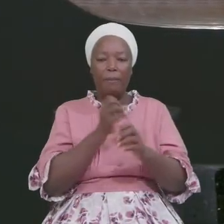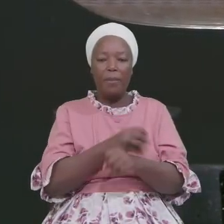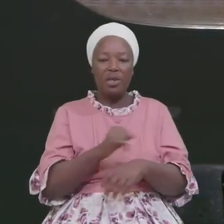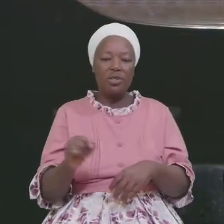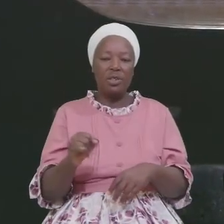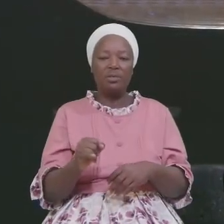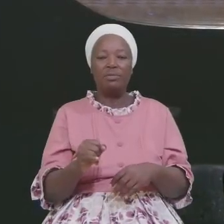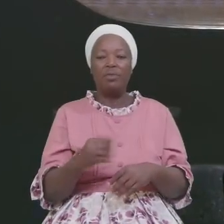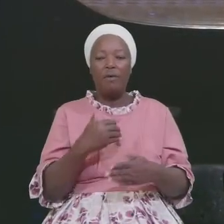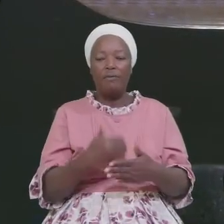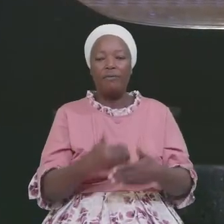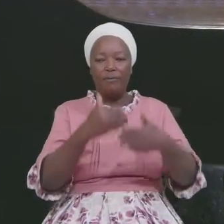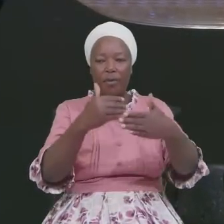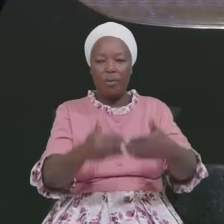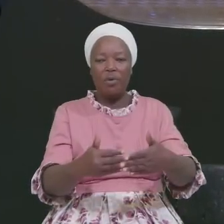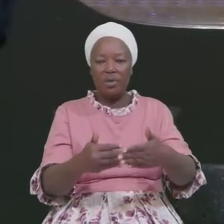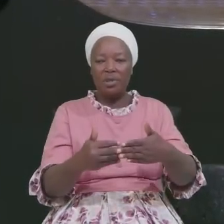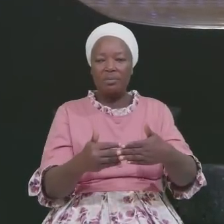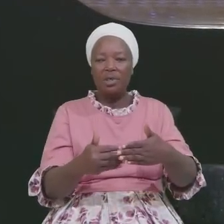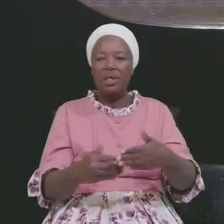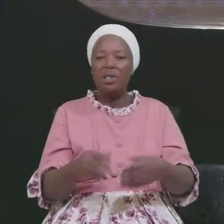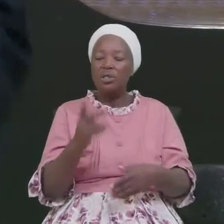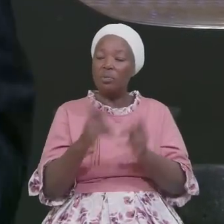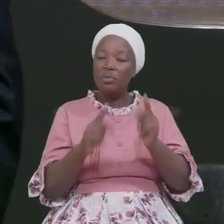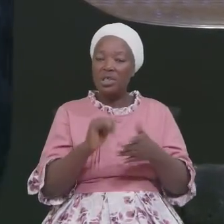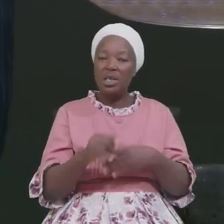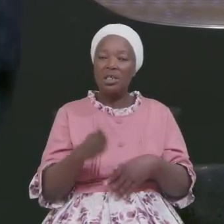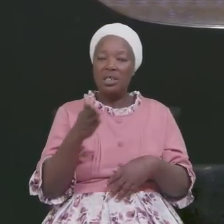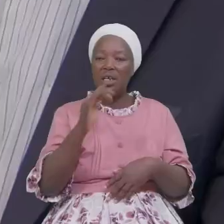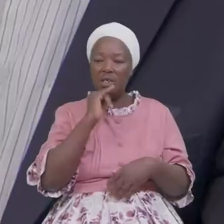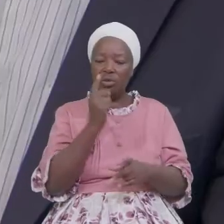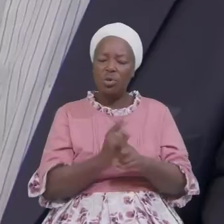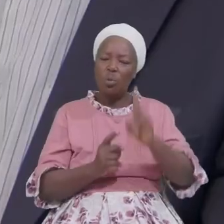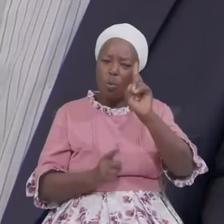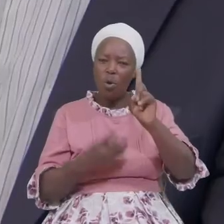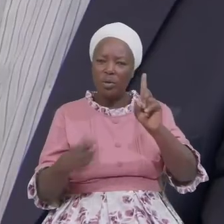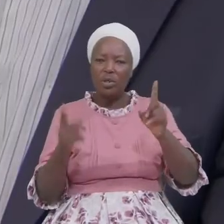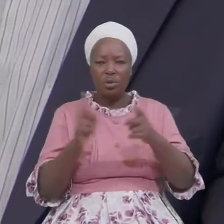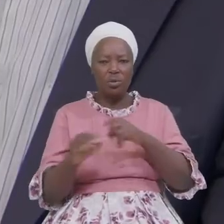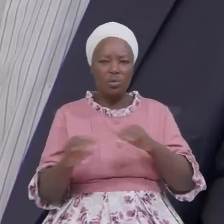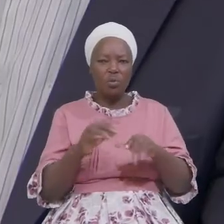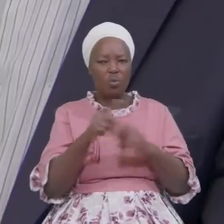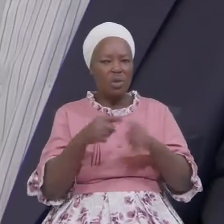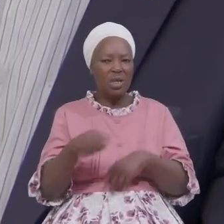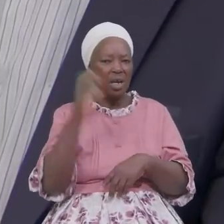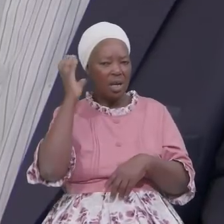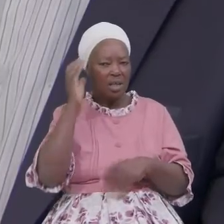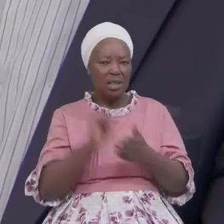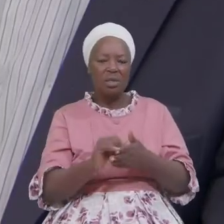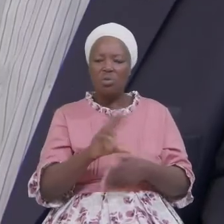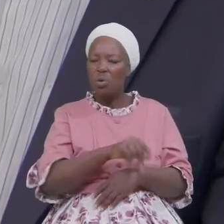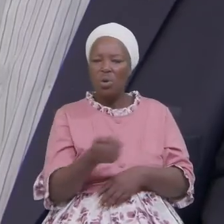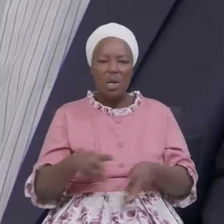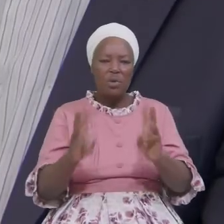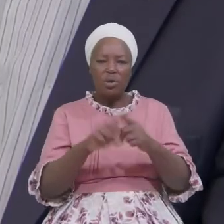said, there is just one thing to do. When they heard, they said, there's no other way to go, there's